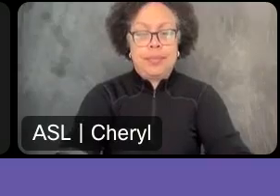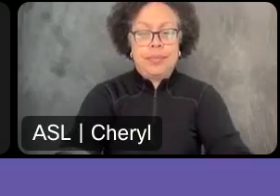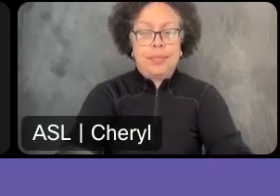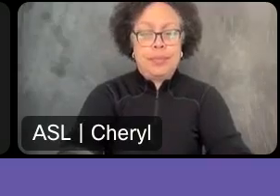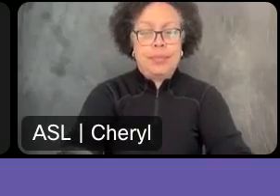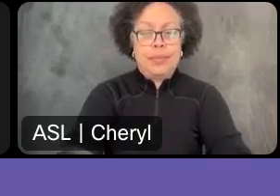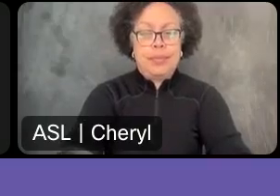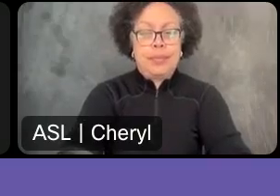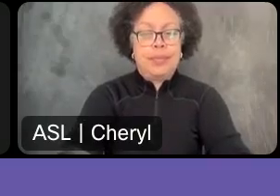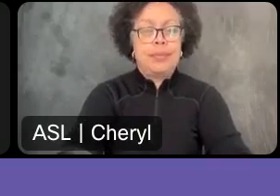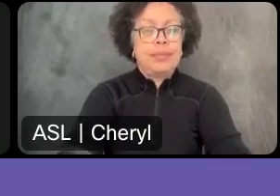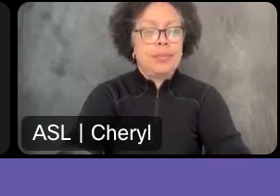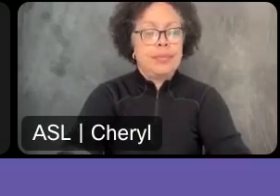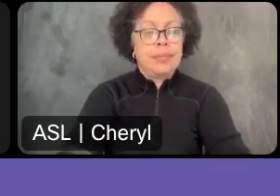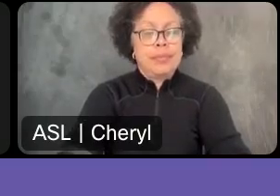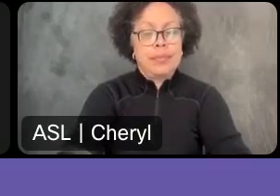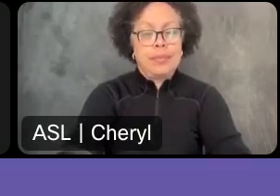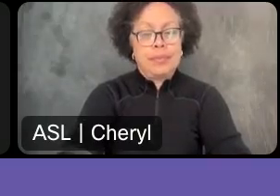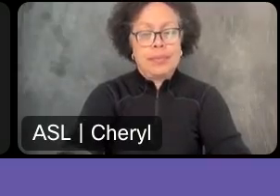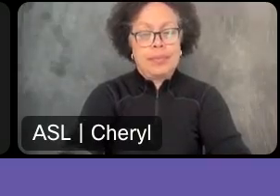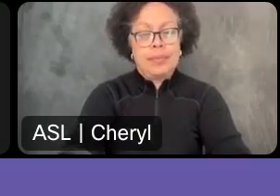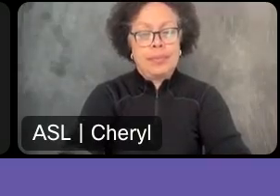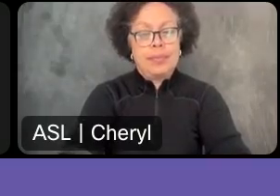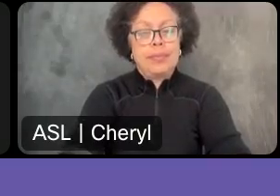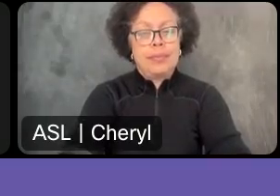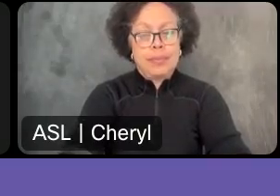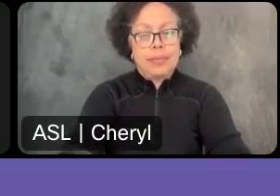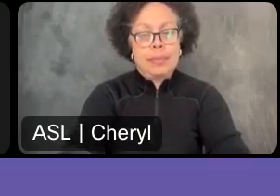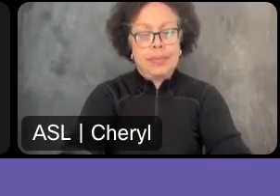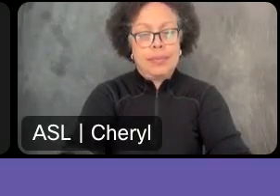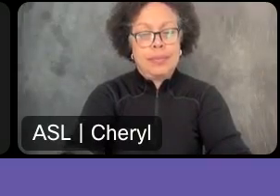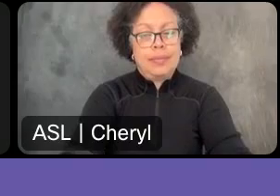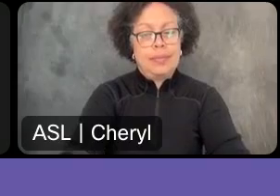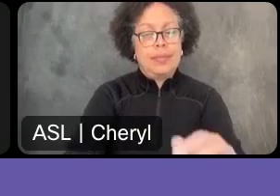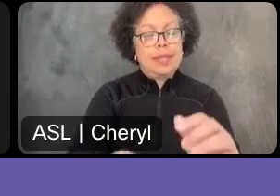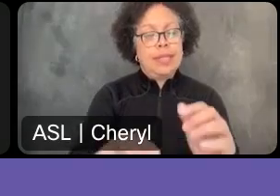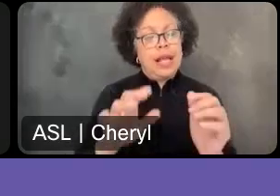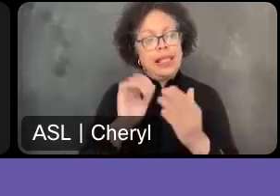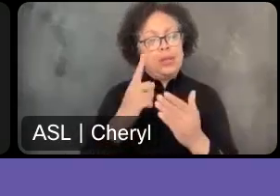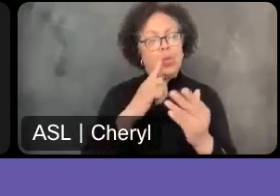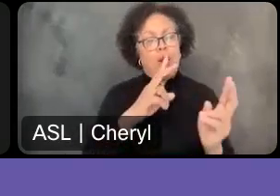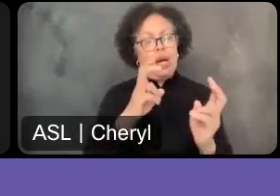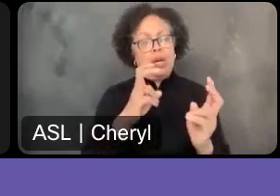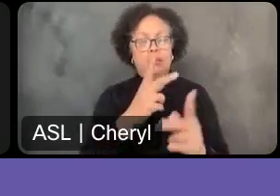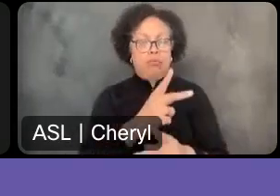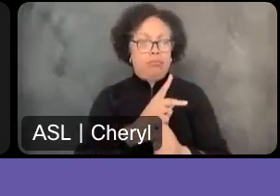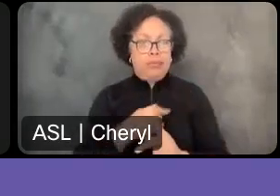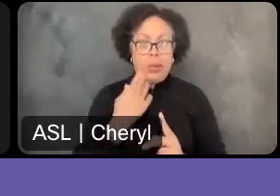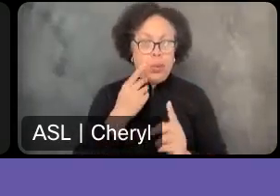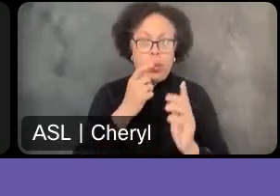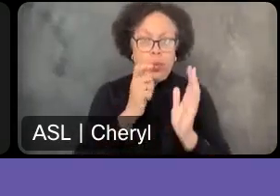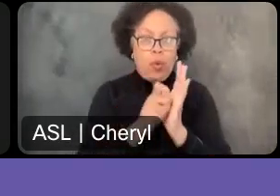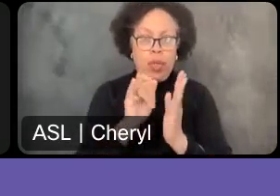This anonymous quote was taken from a publication about understanding voices. It's important to